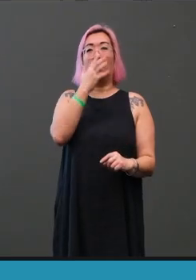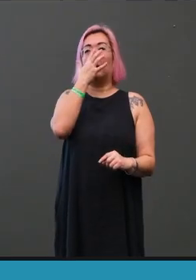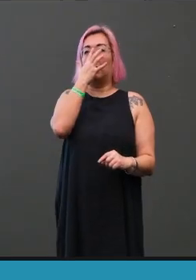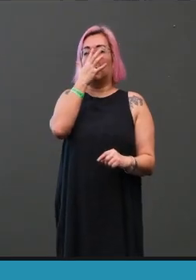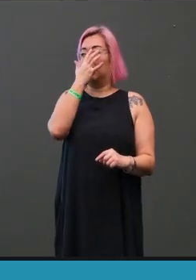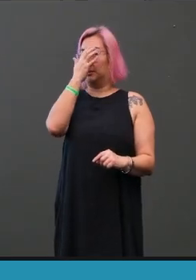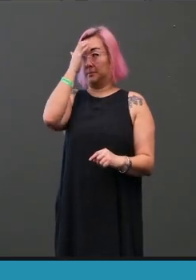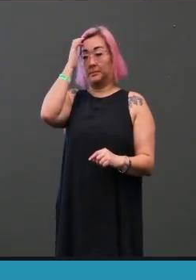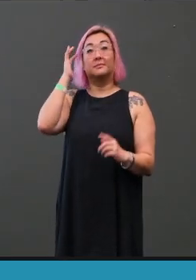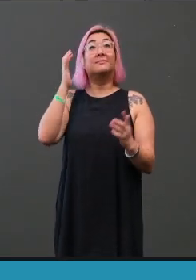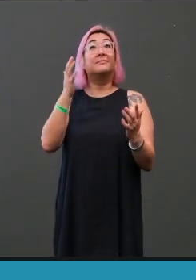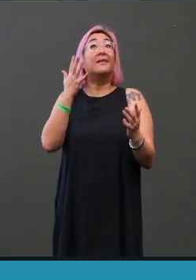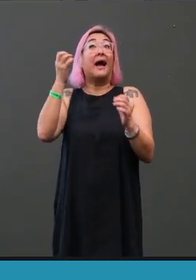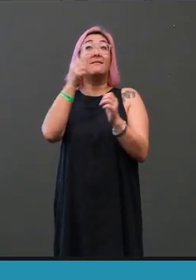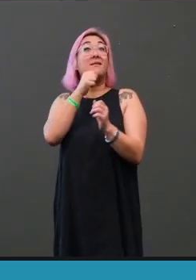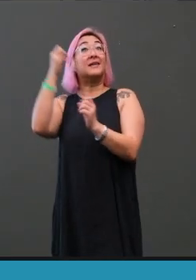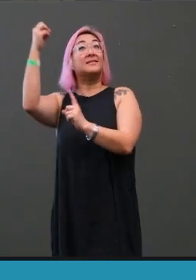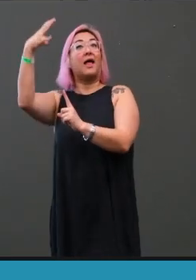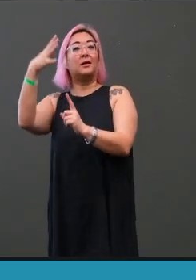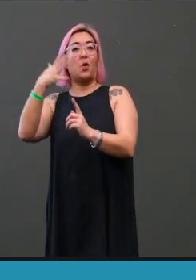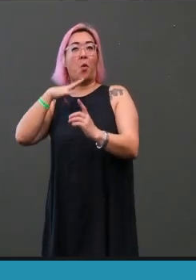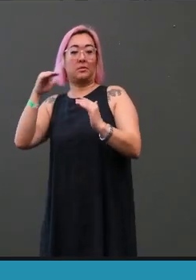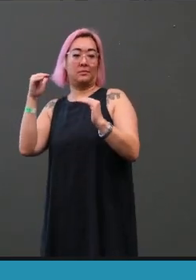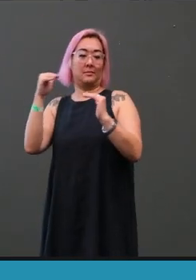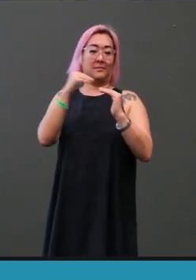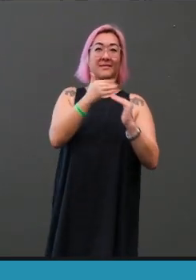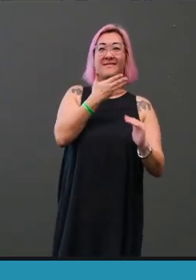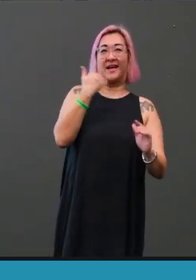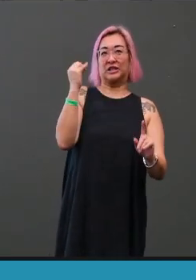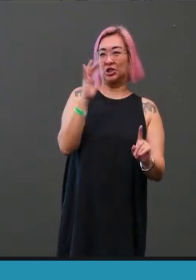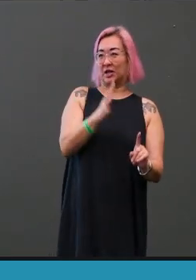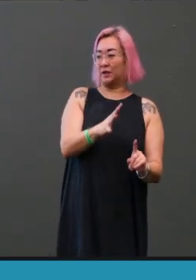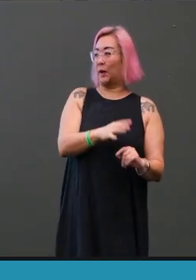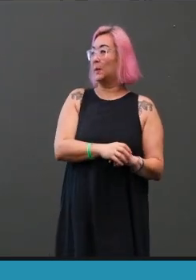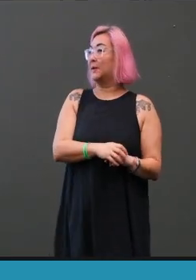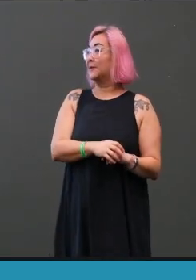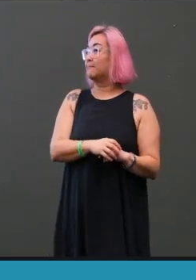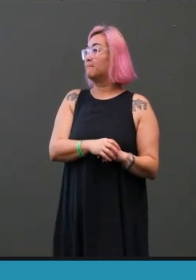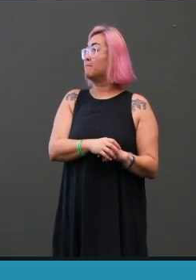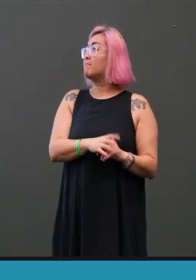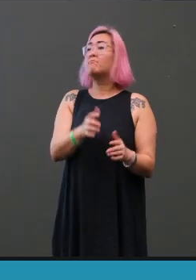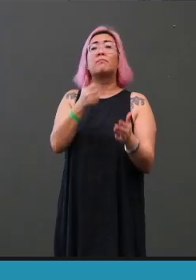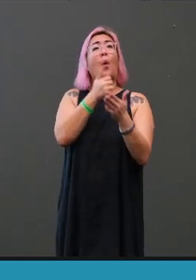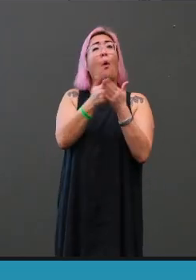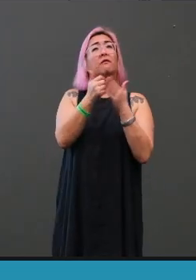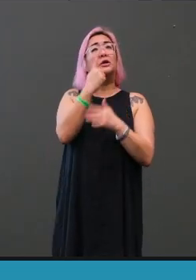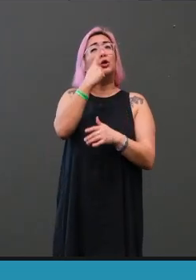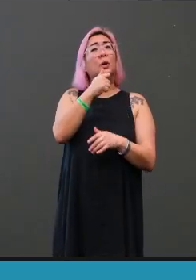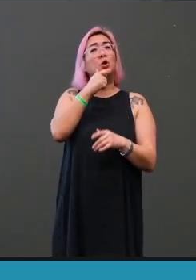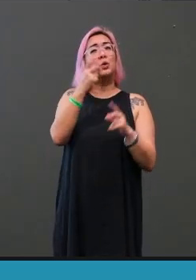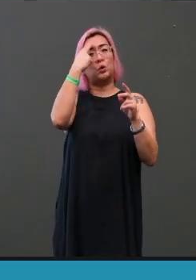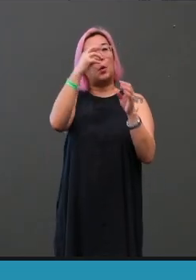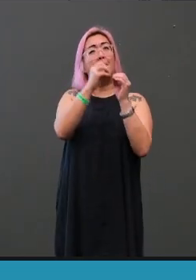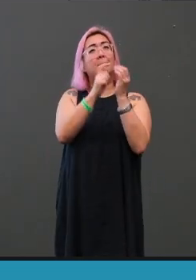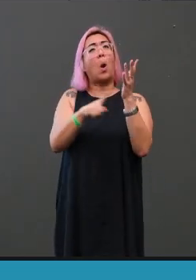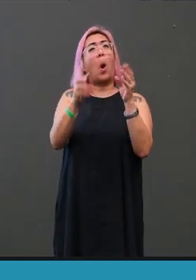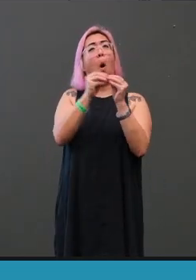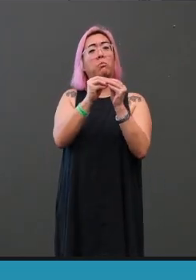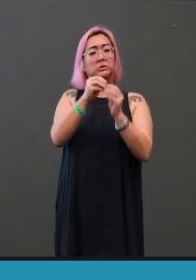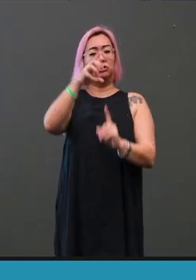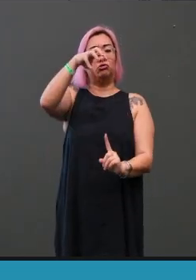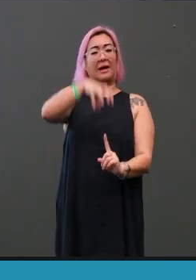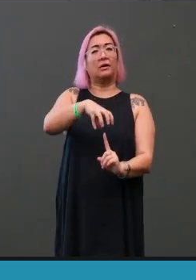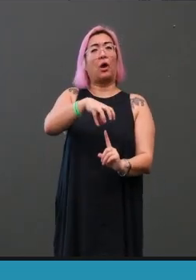scene. And a classic and easy way to do this is by using what's called a blob shadow. It's just a 2D sprite that approximates the shadow